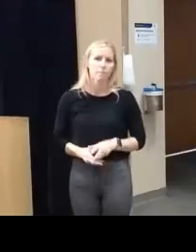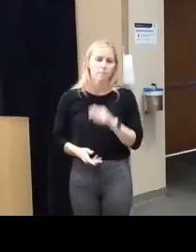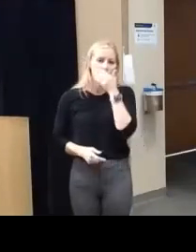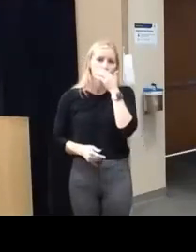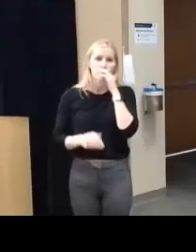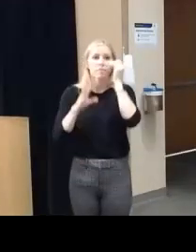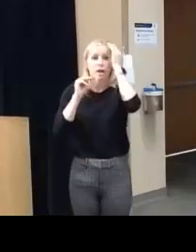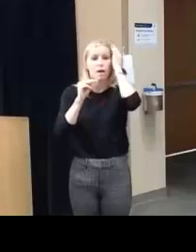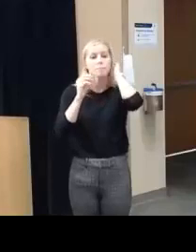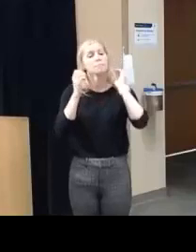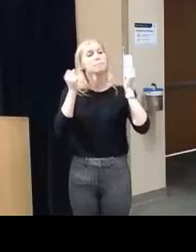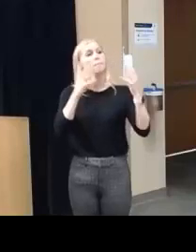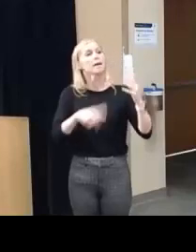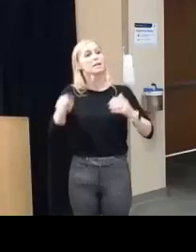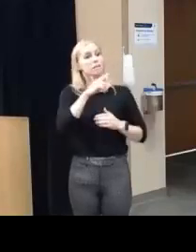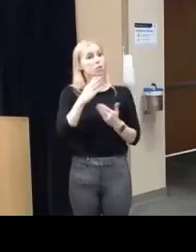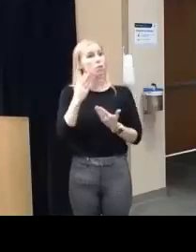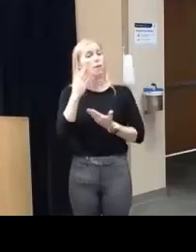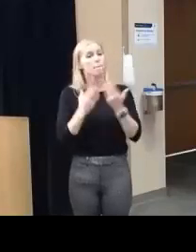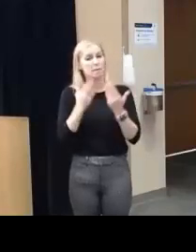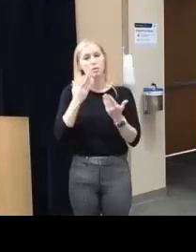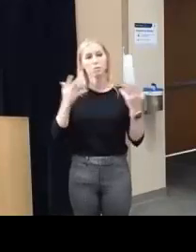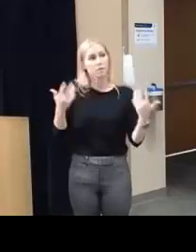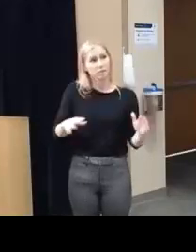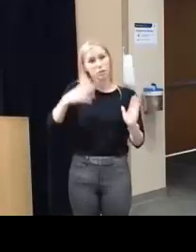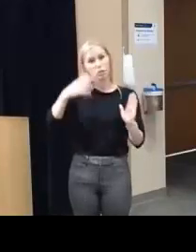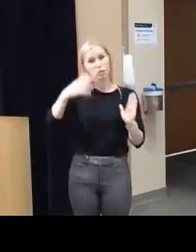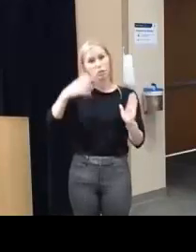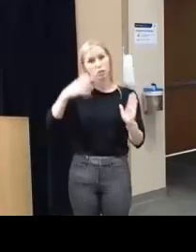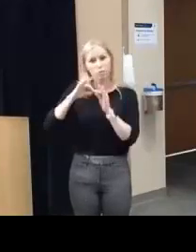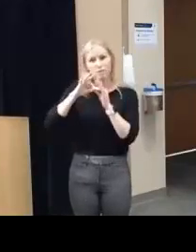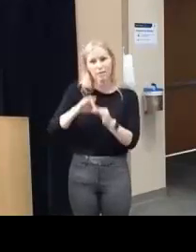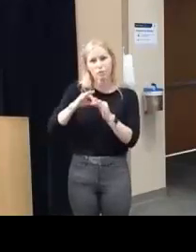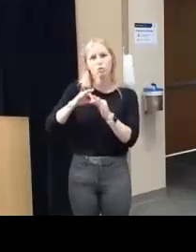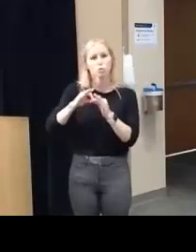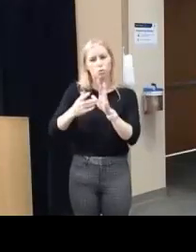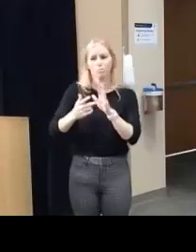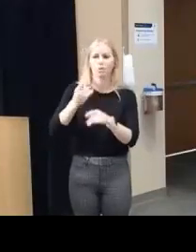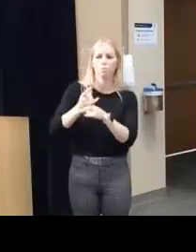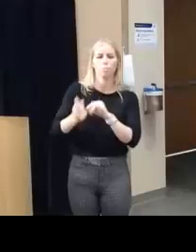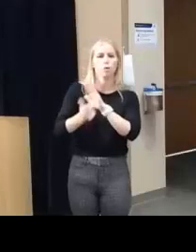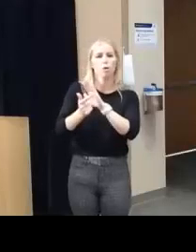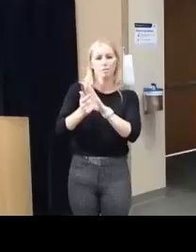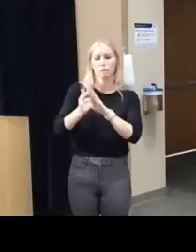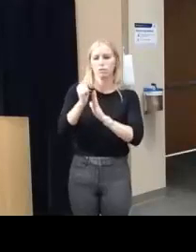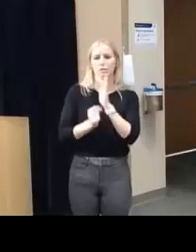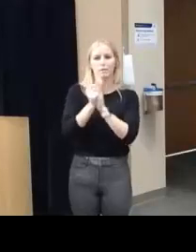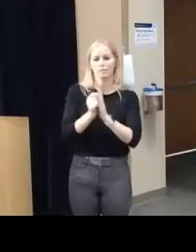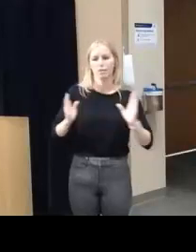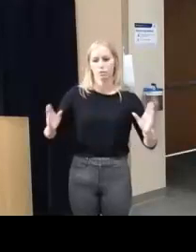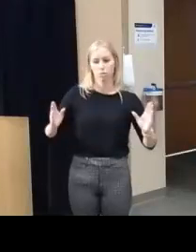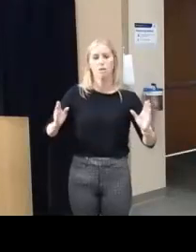A lot of you may have read about the Prohibition years, especially in a recent